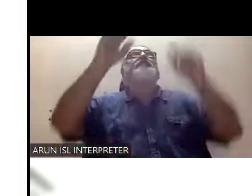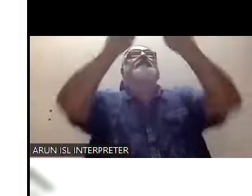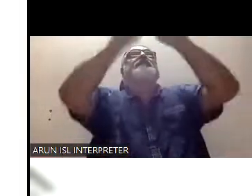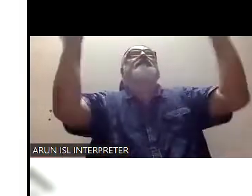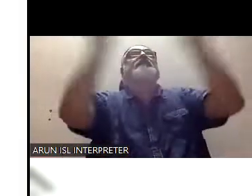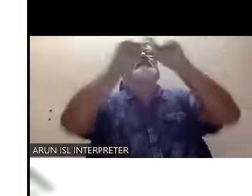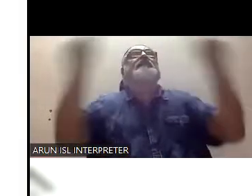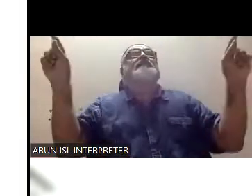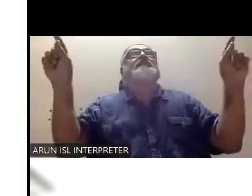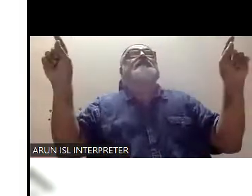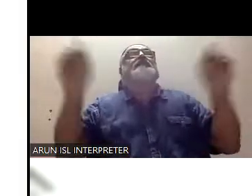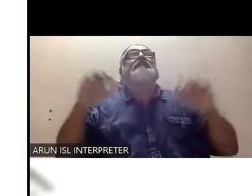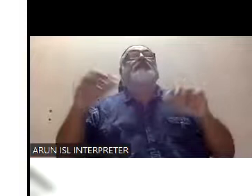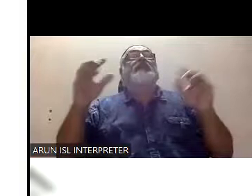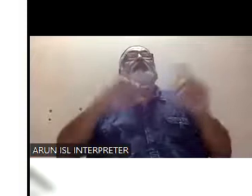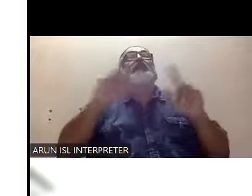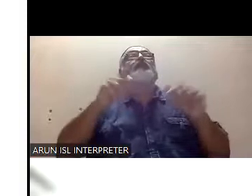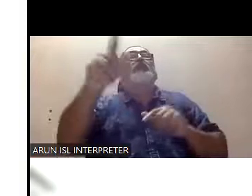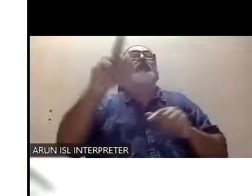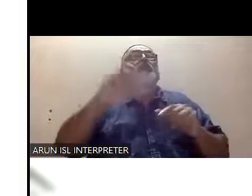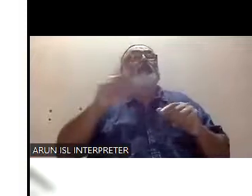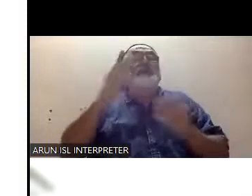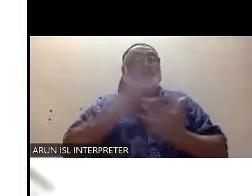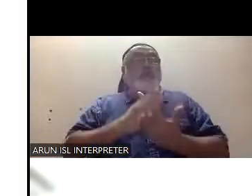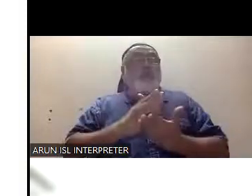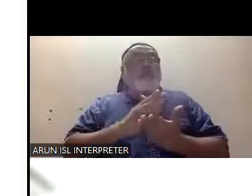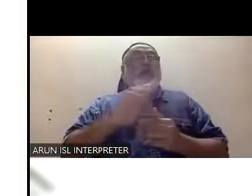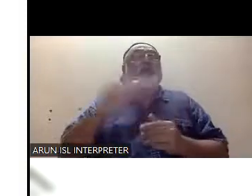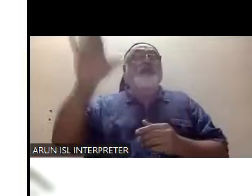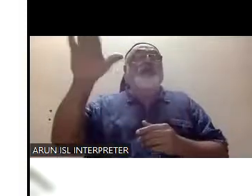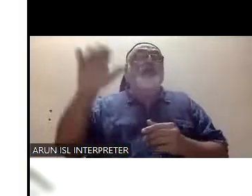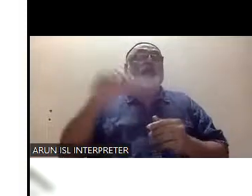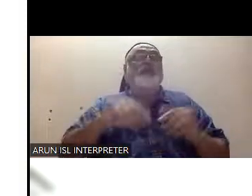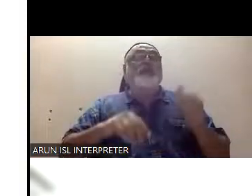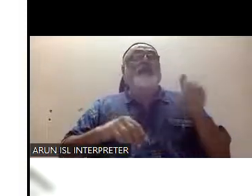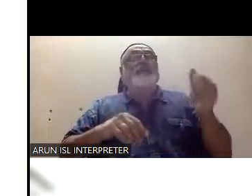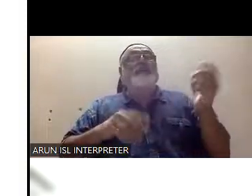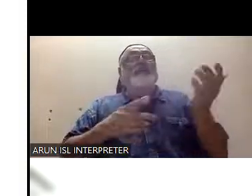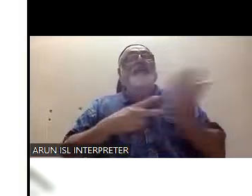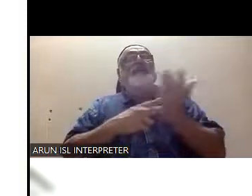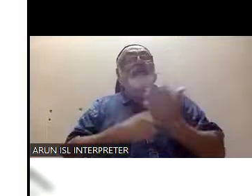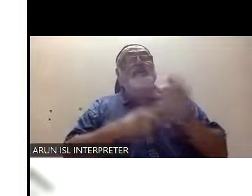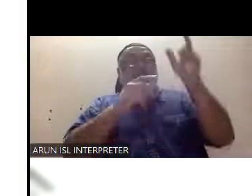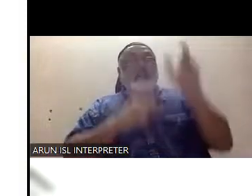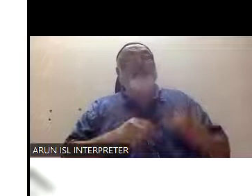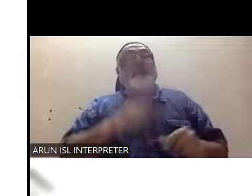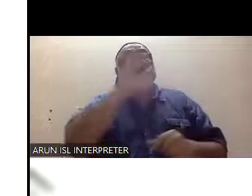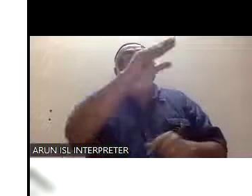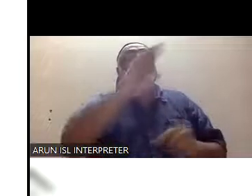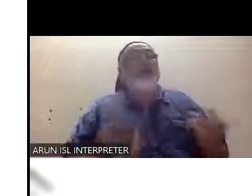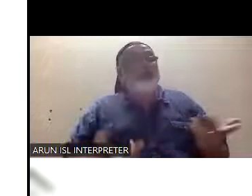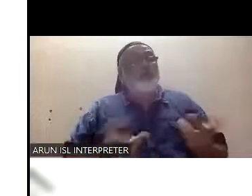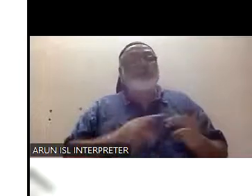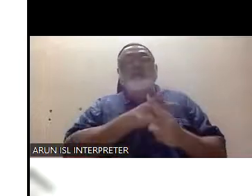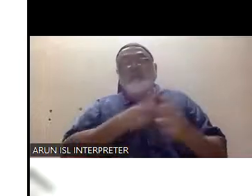board, where's the destination, where to get down, how to alert the conductor or the bus driver when the stop has arrived. So all of these features